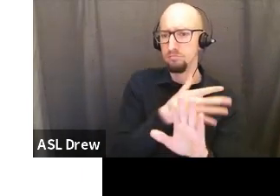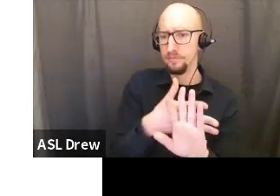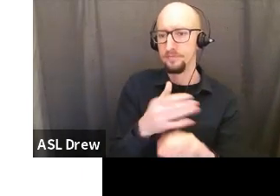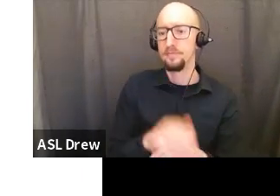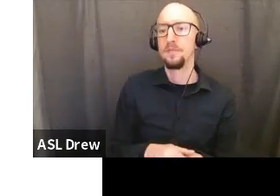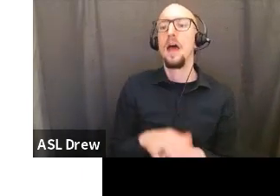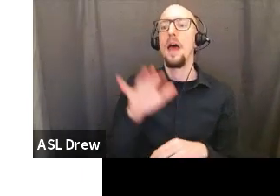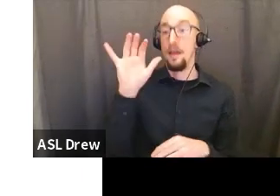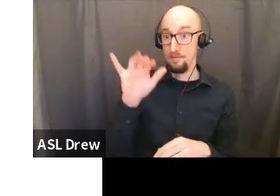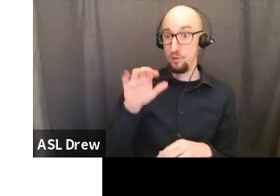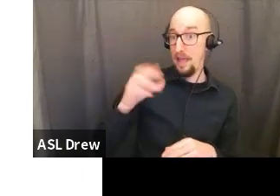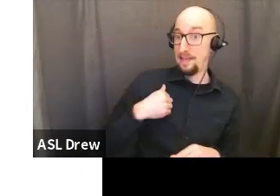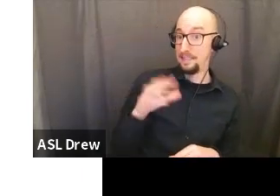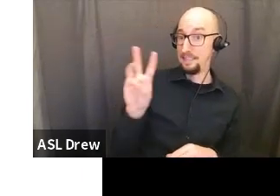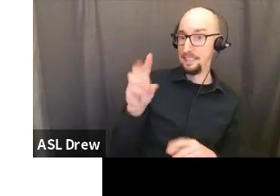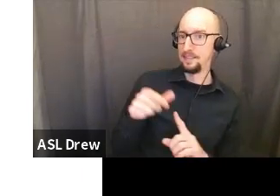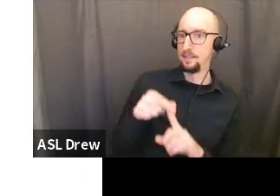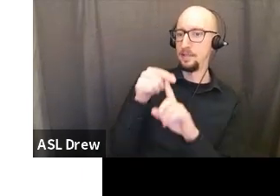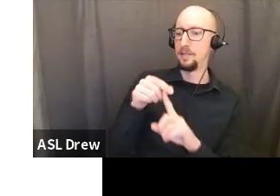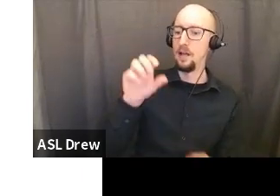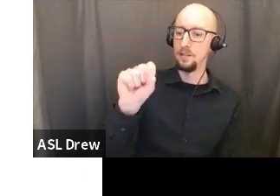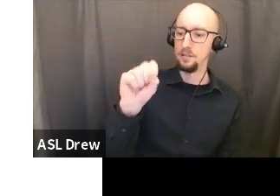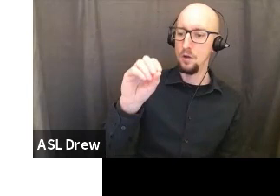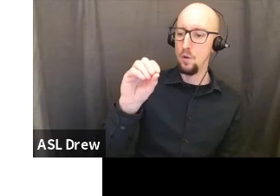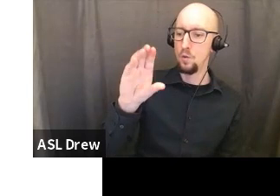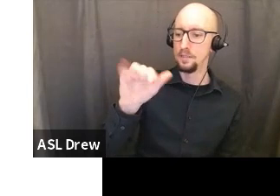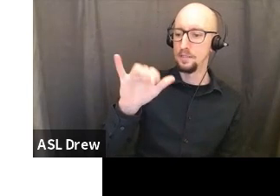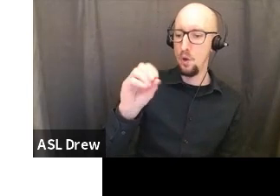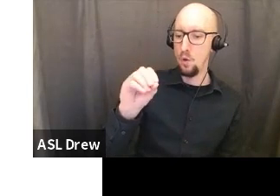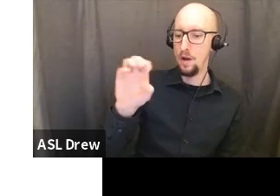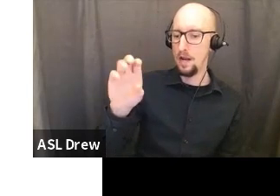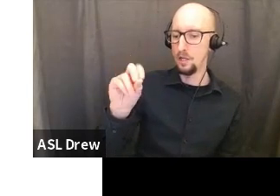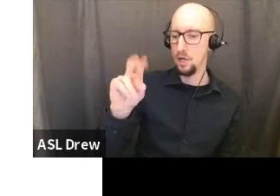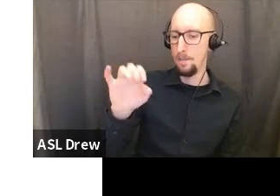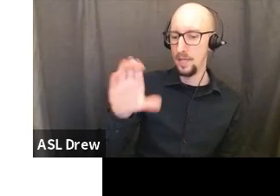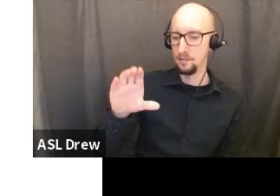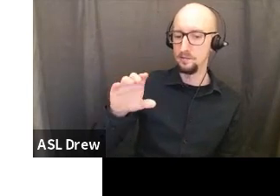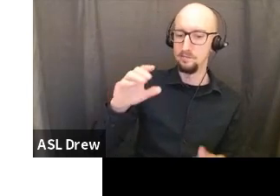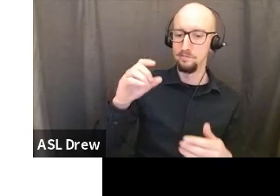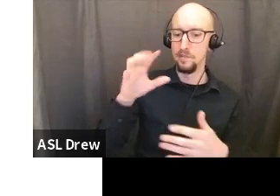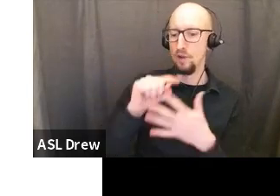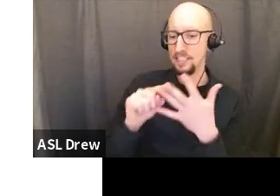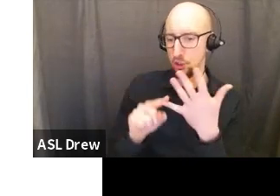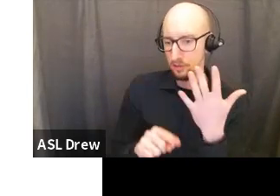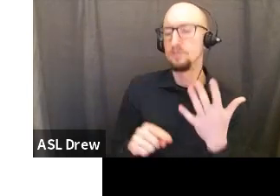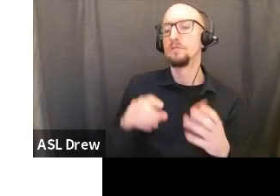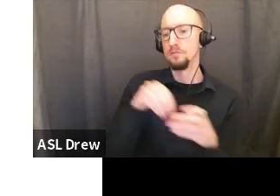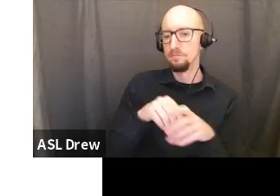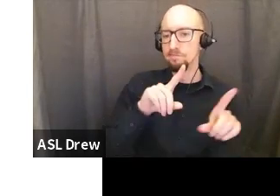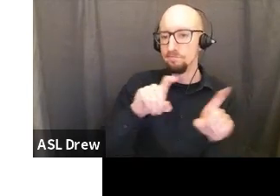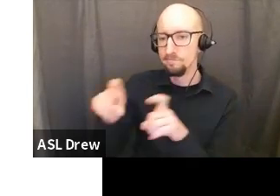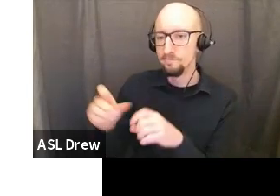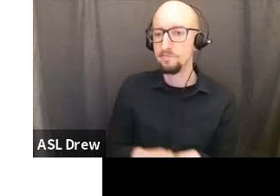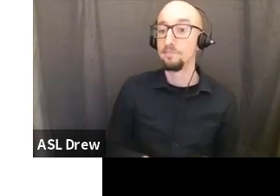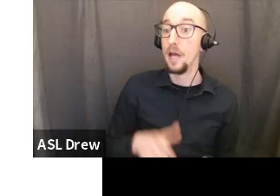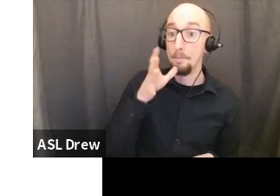socioeconomic criteria in the census tract. They're available in the census tract data. Parental income,